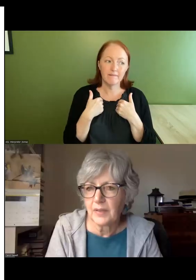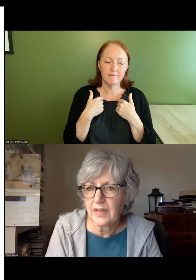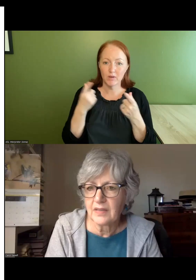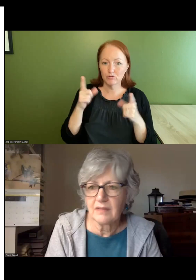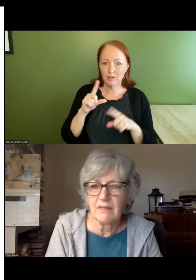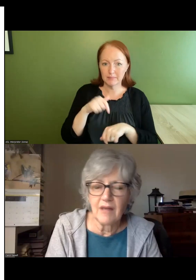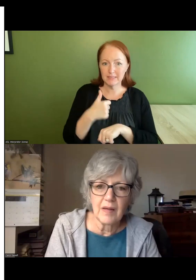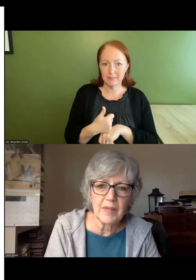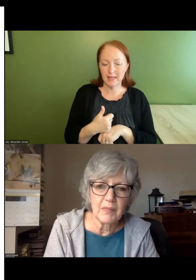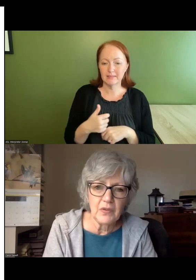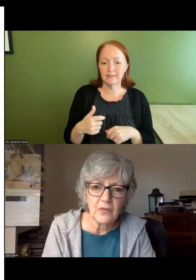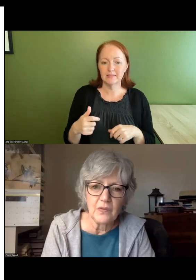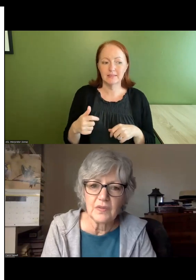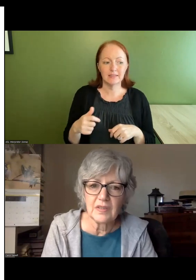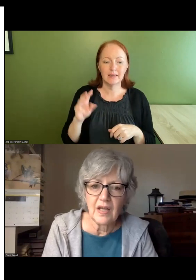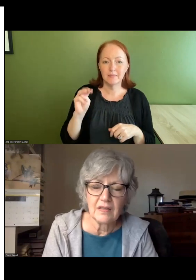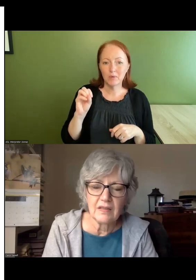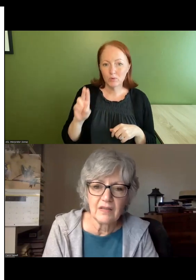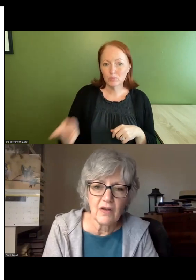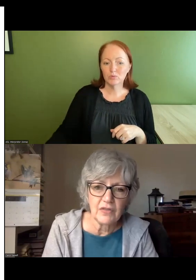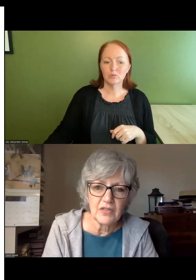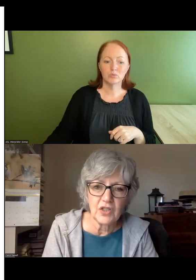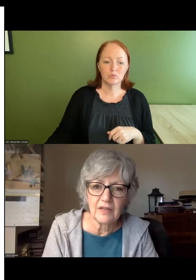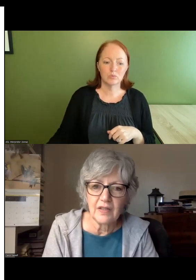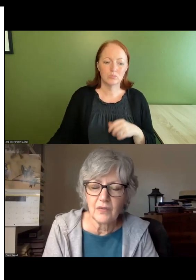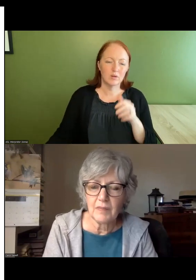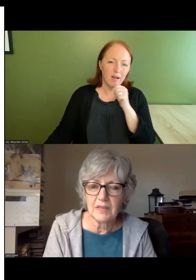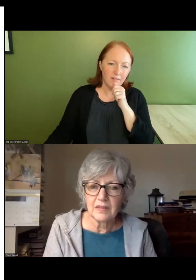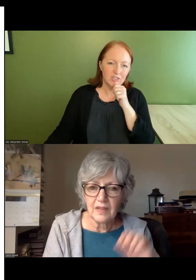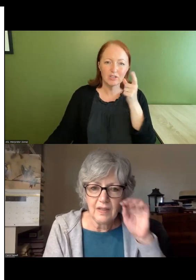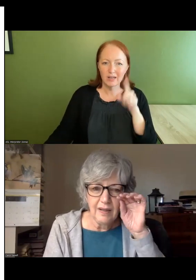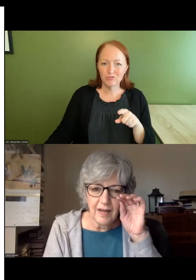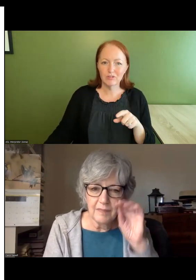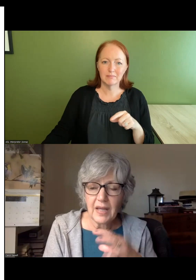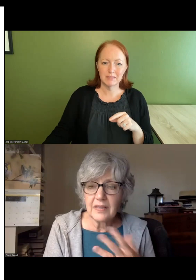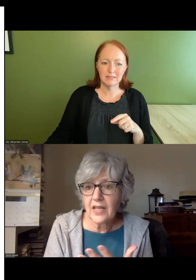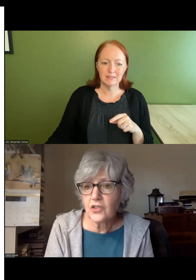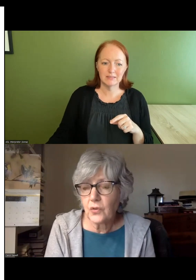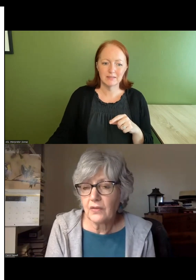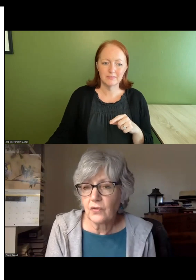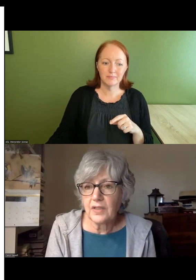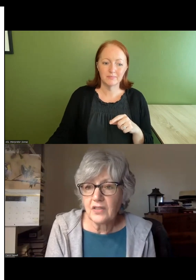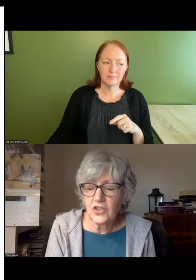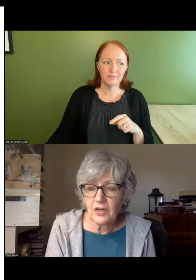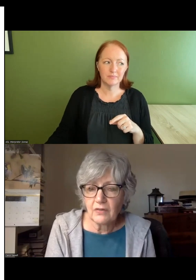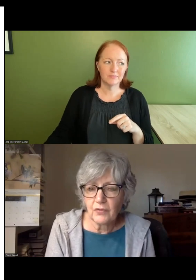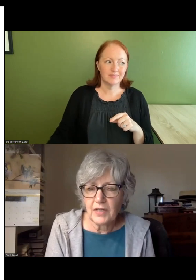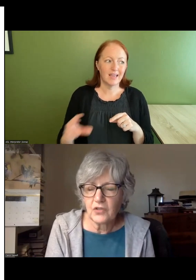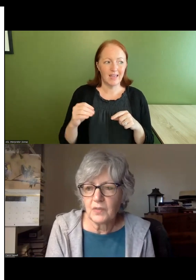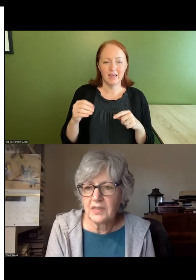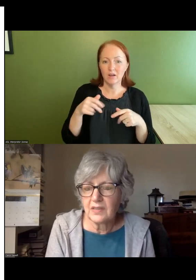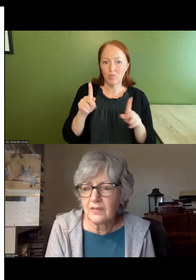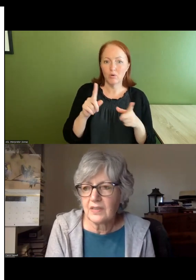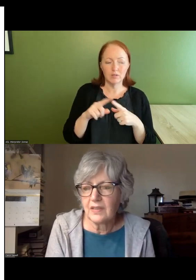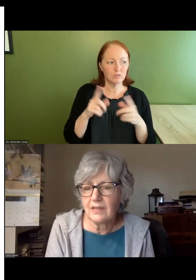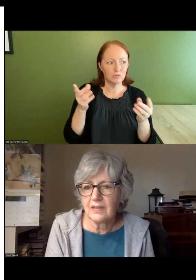in place, MOUs and confidentiality agreements, and statutory authority to share information,